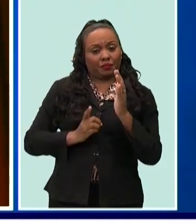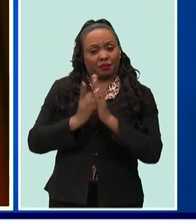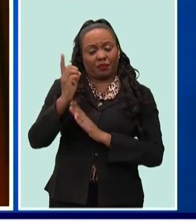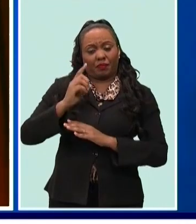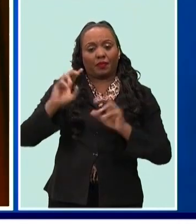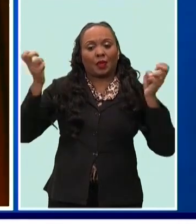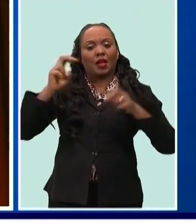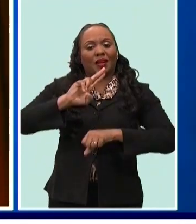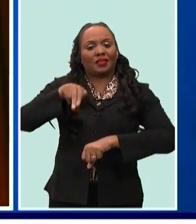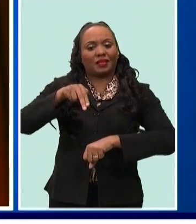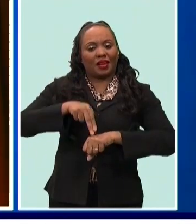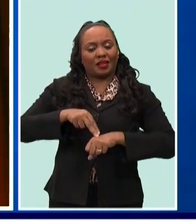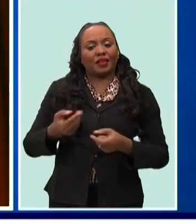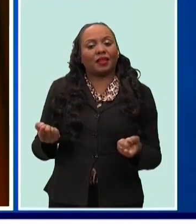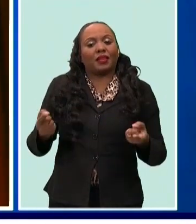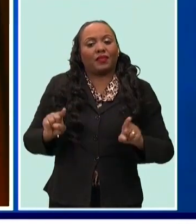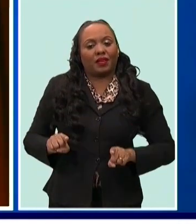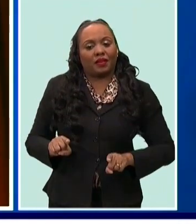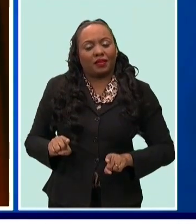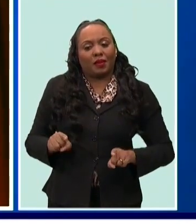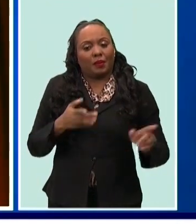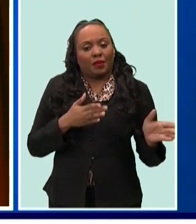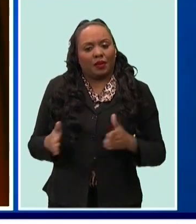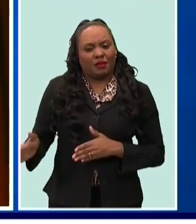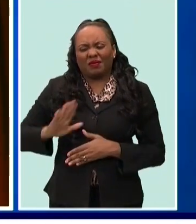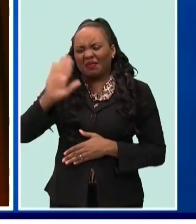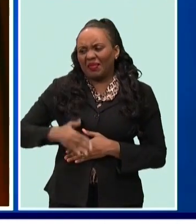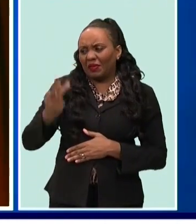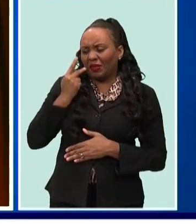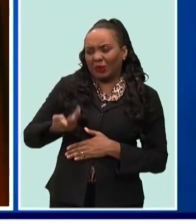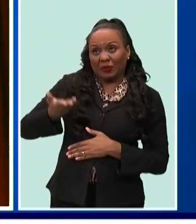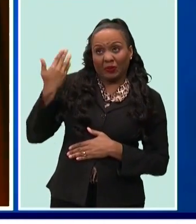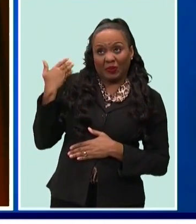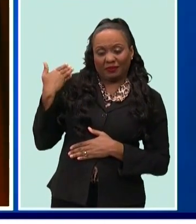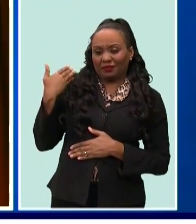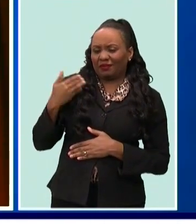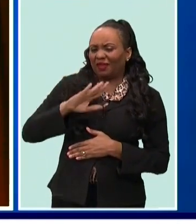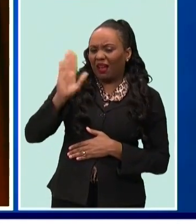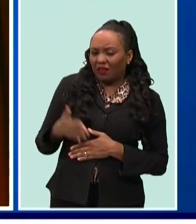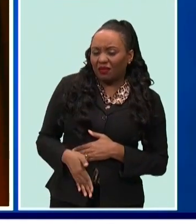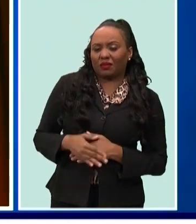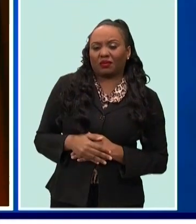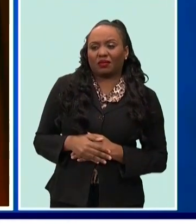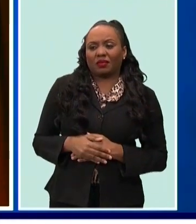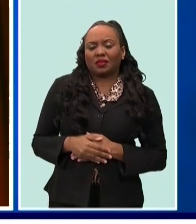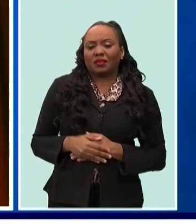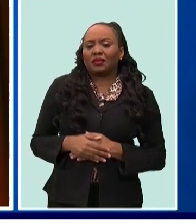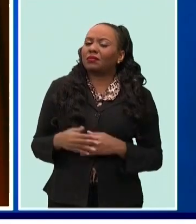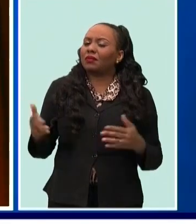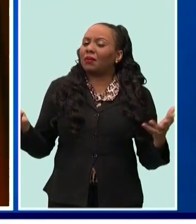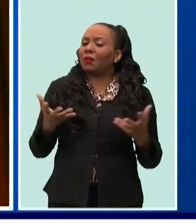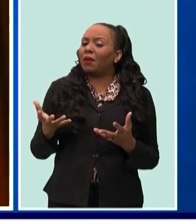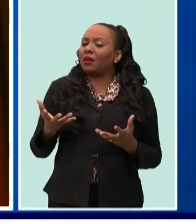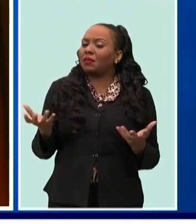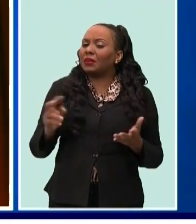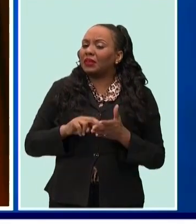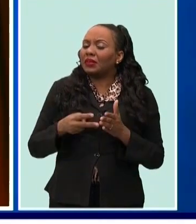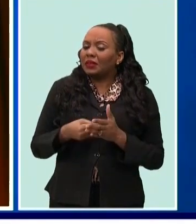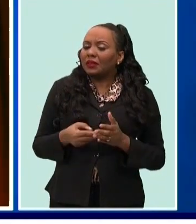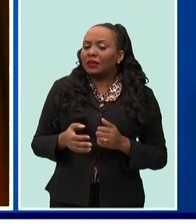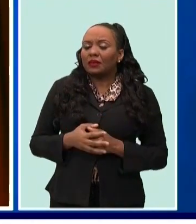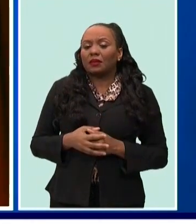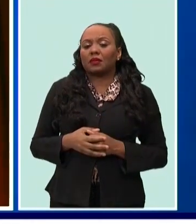event strategy, the likes of which has never been seen in this country before. It is envisioned that events within